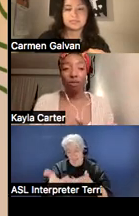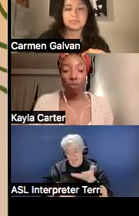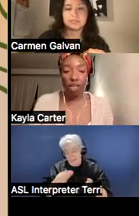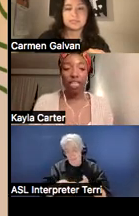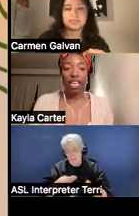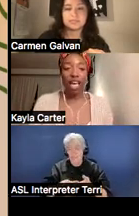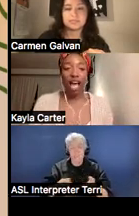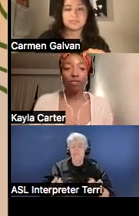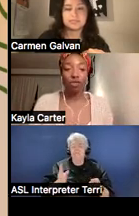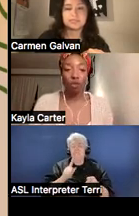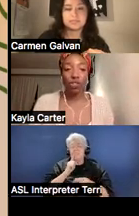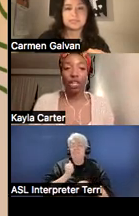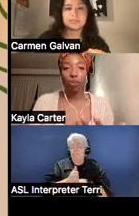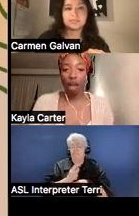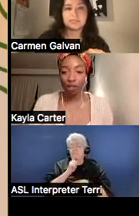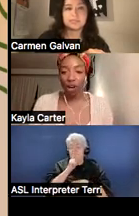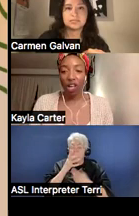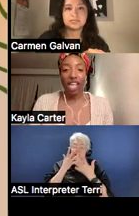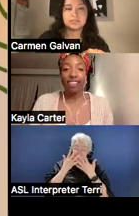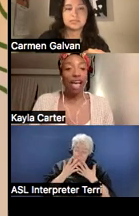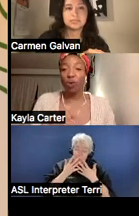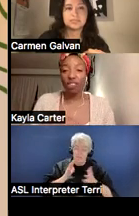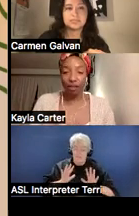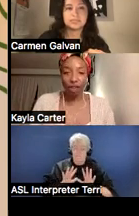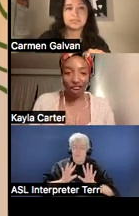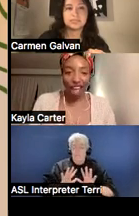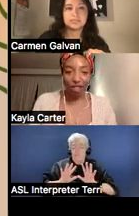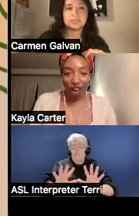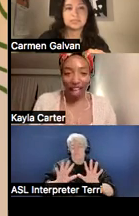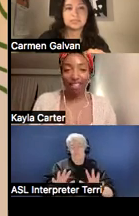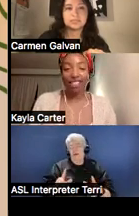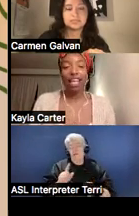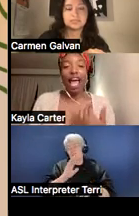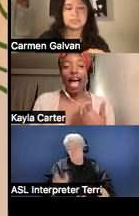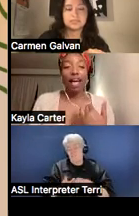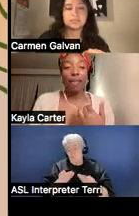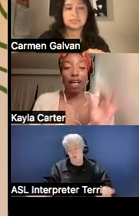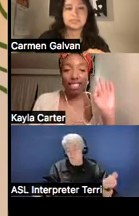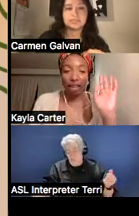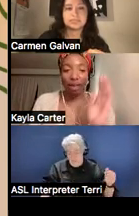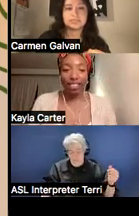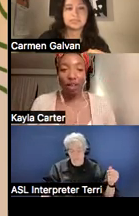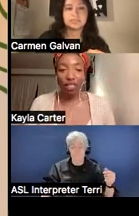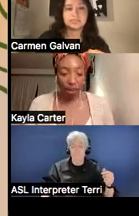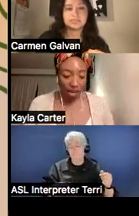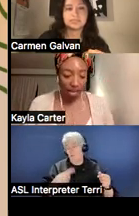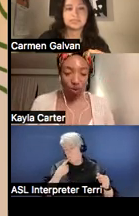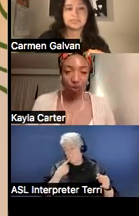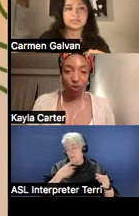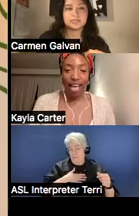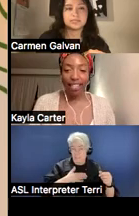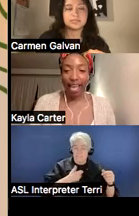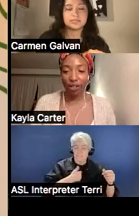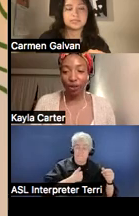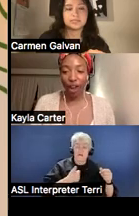really, really unfortunate pressure that will never, ever end. I'll say it myself as somebody